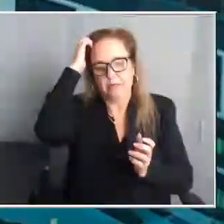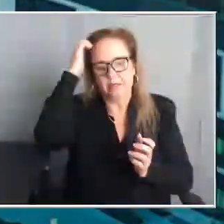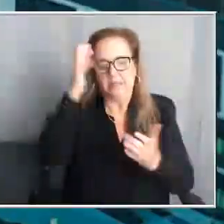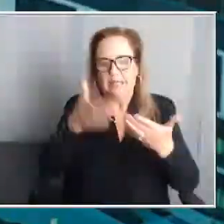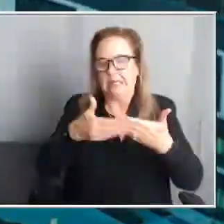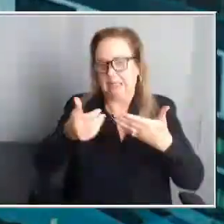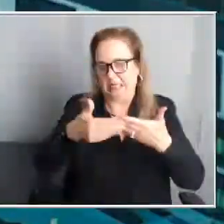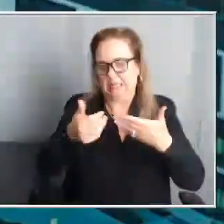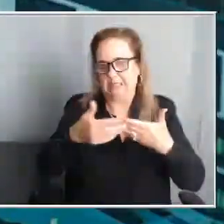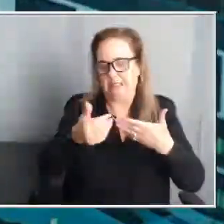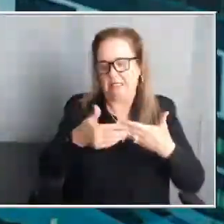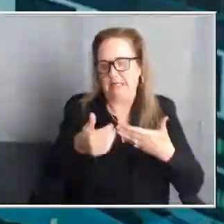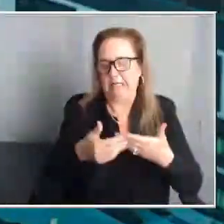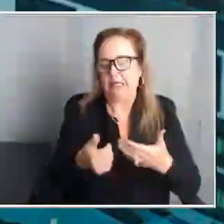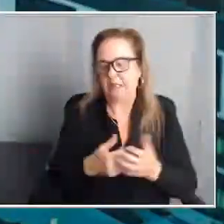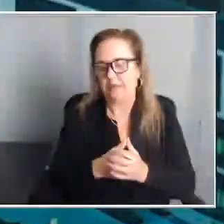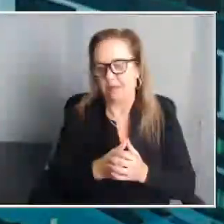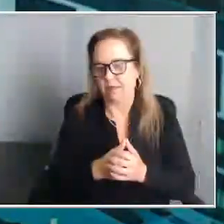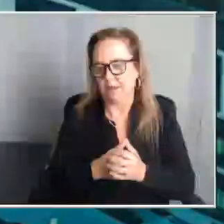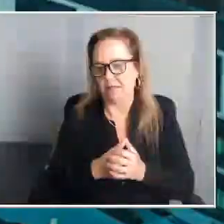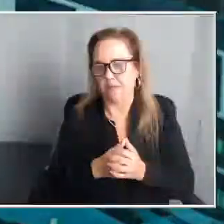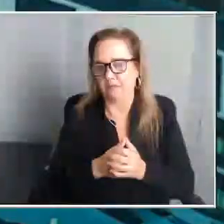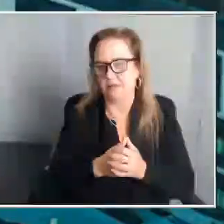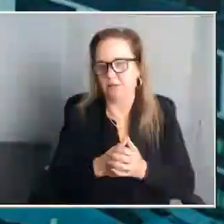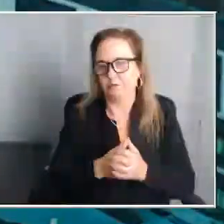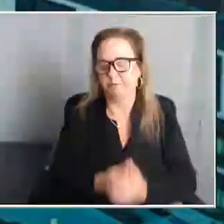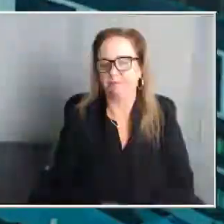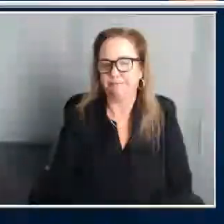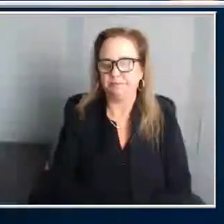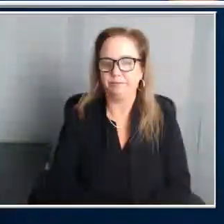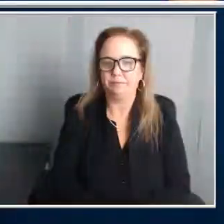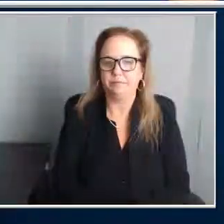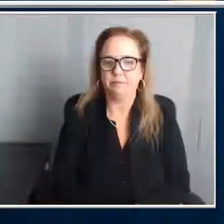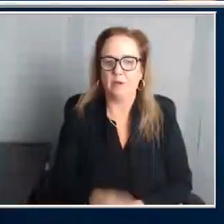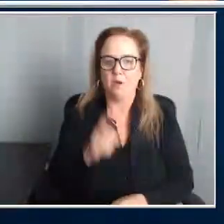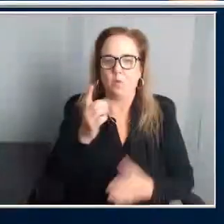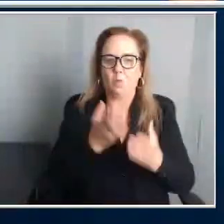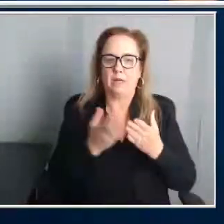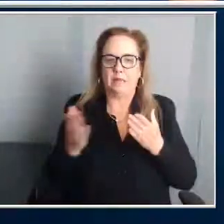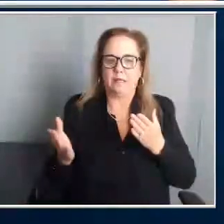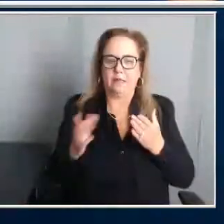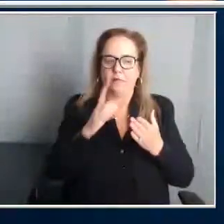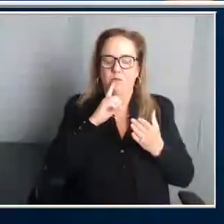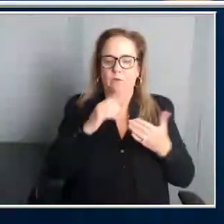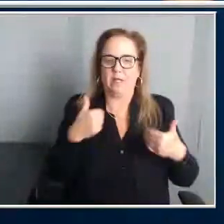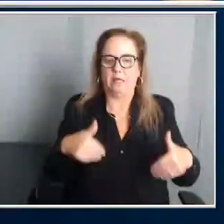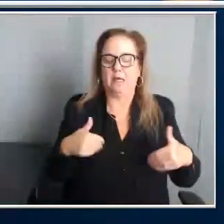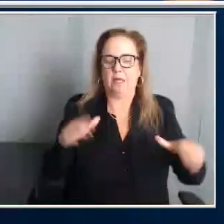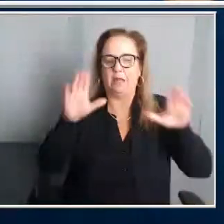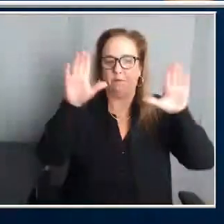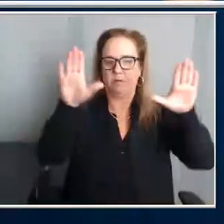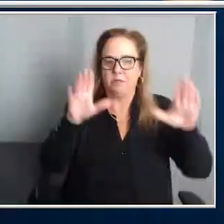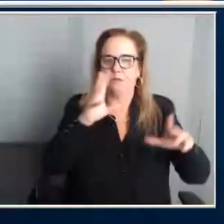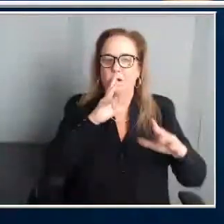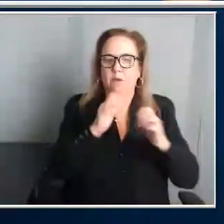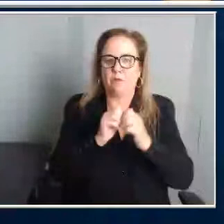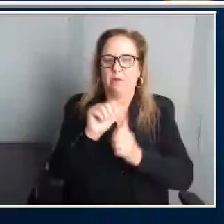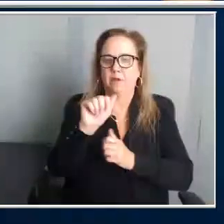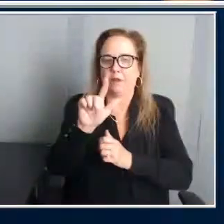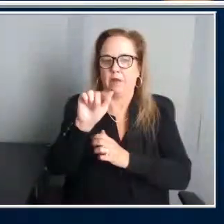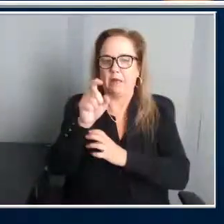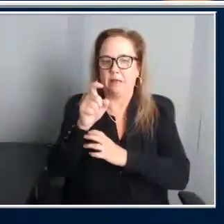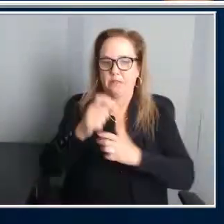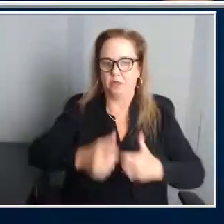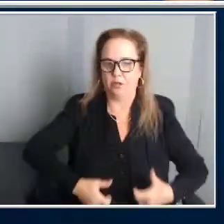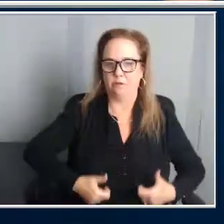easy going about it. One of the things that's remarkable talking to you, Alex, is that you have survived